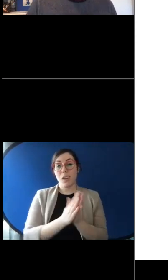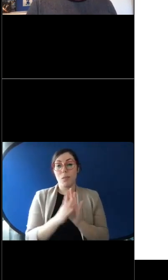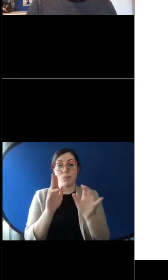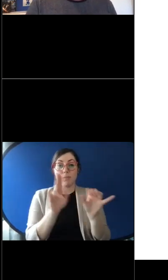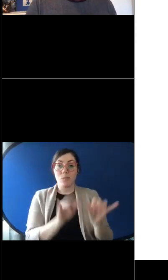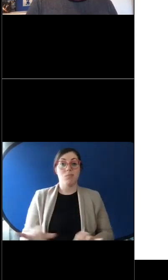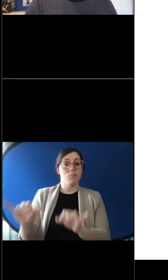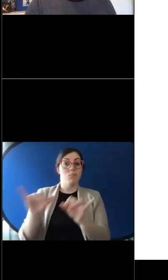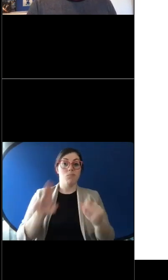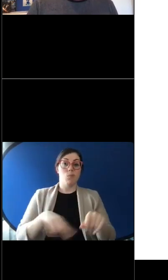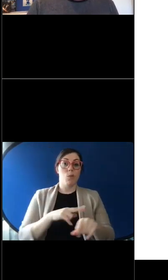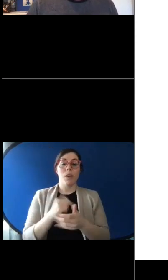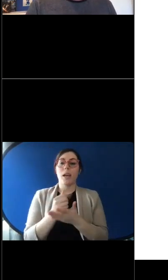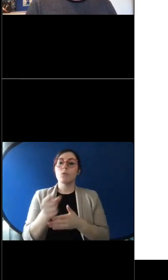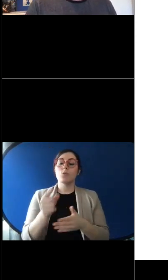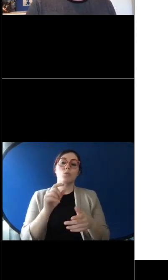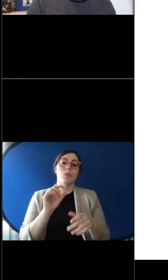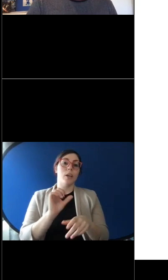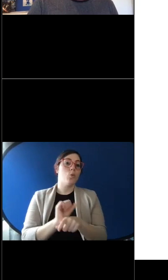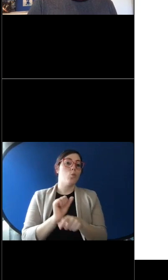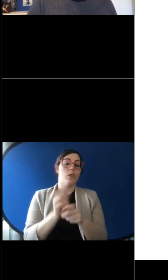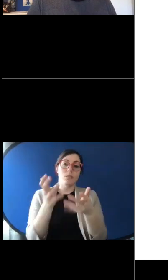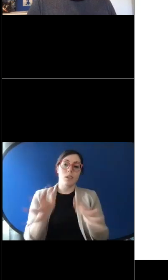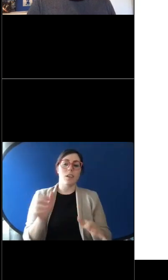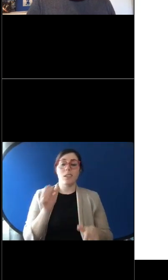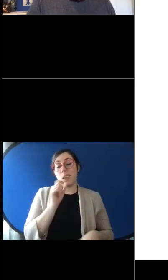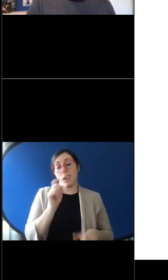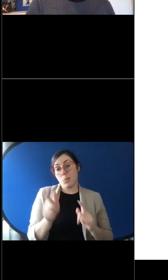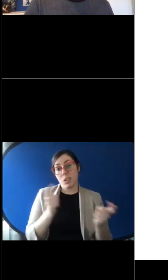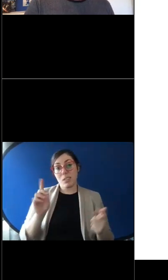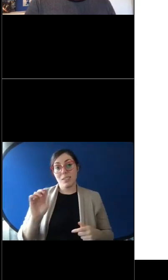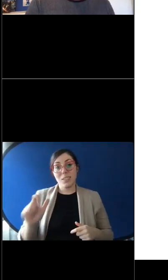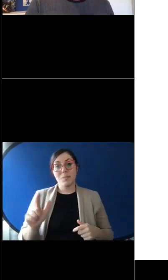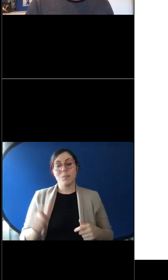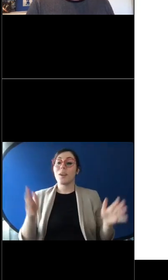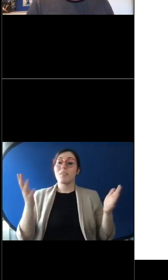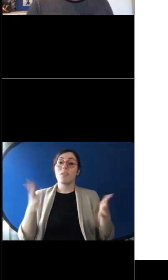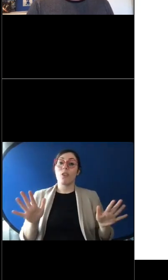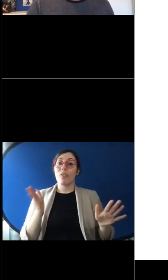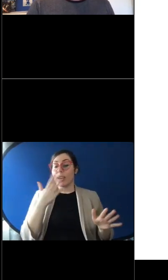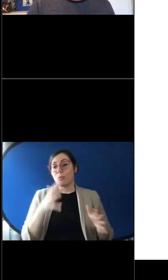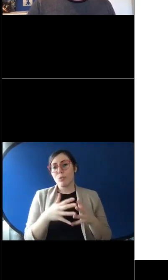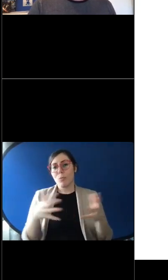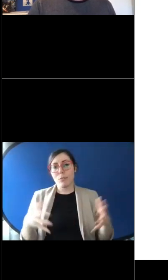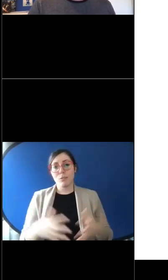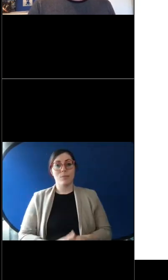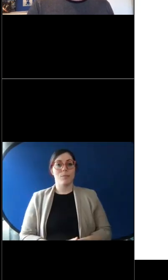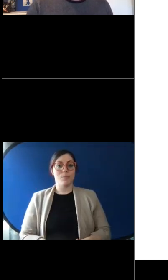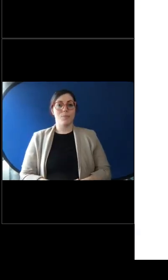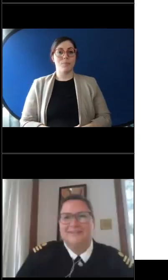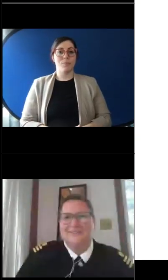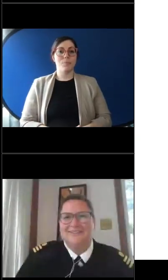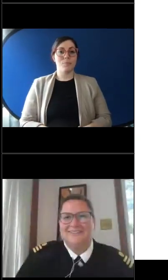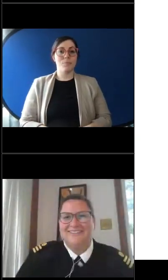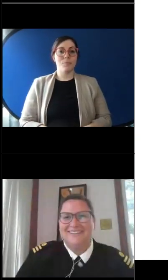that just helps you get your work done. And it's not really a big deal. All right, thank you for your time. That's it.